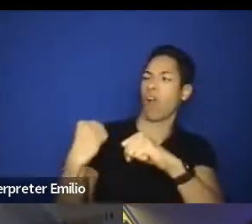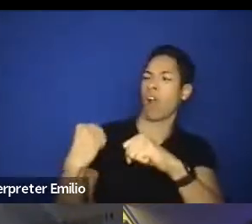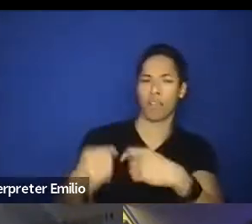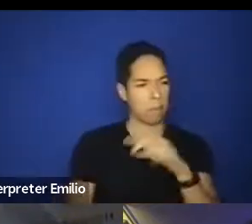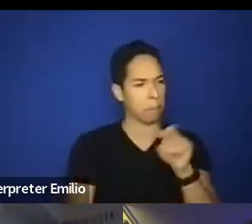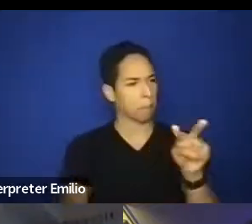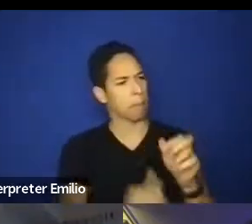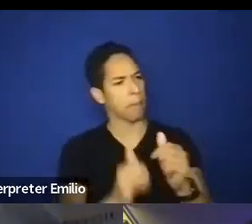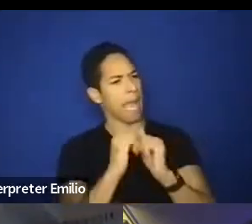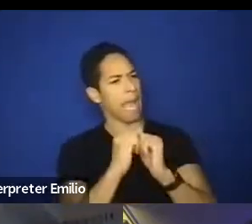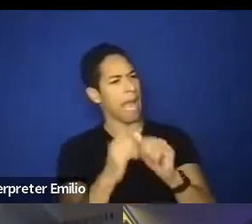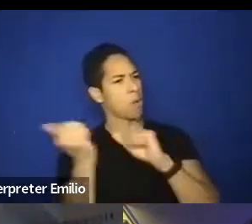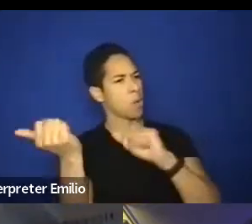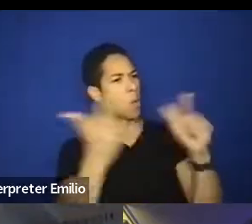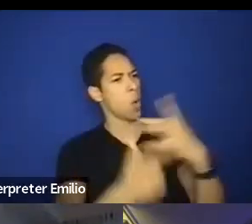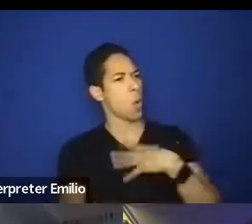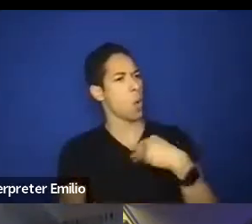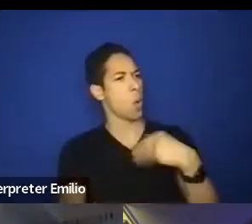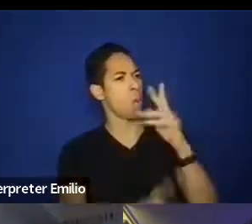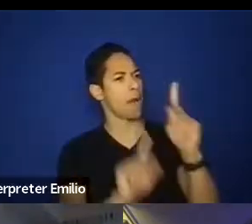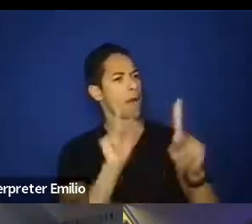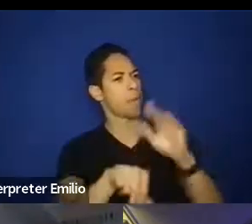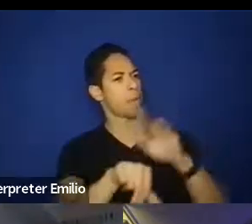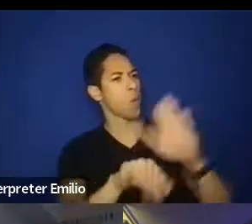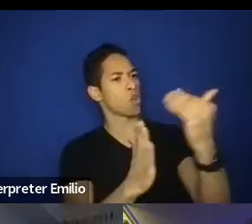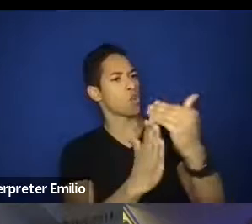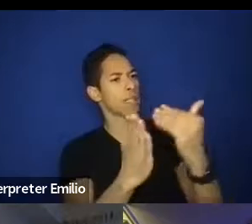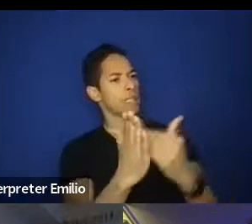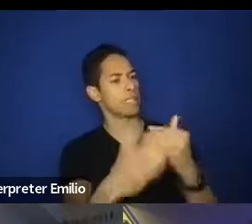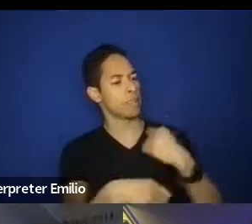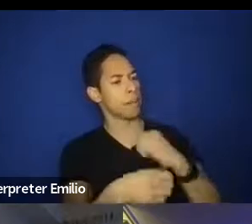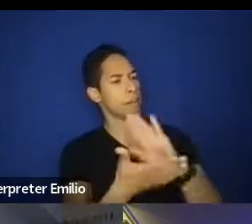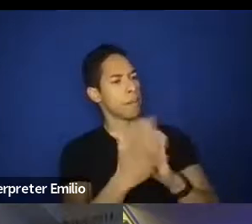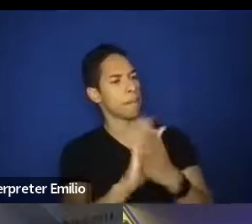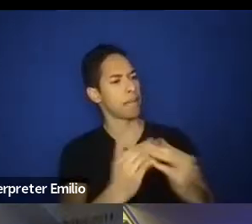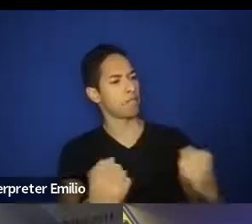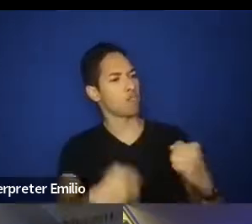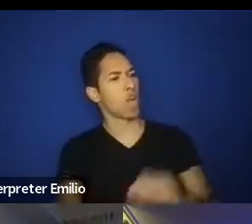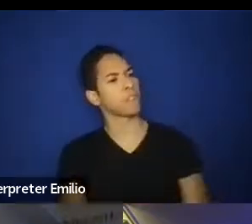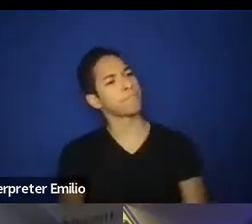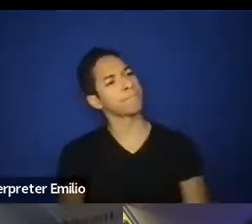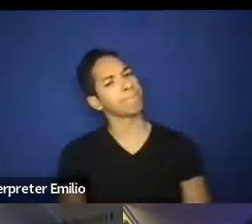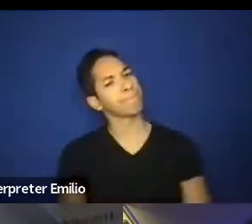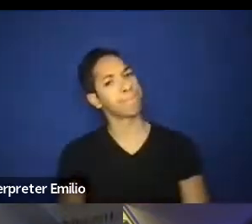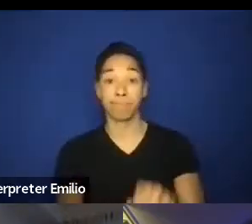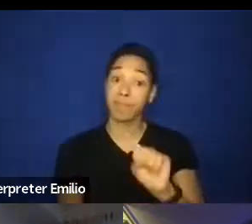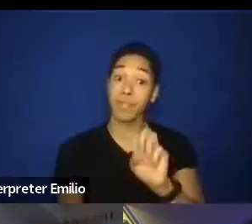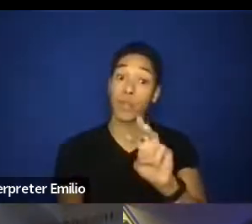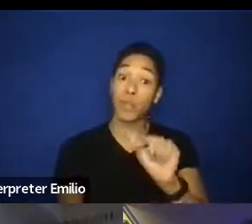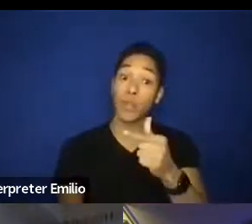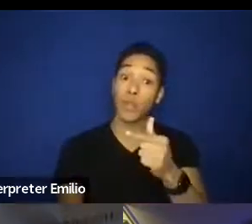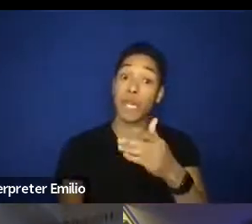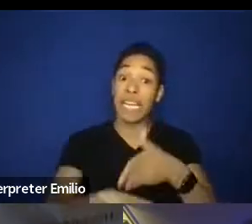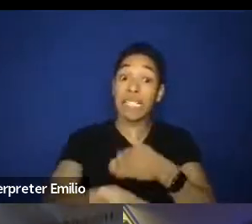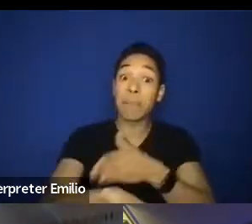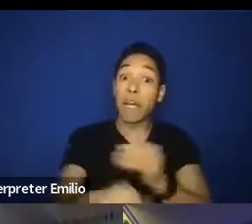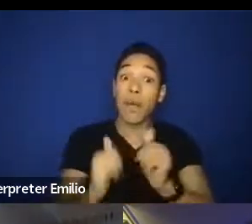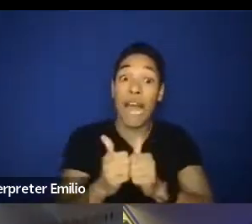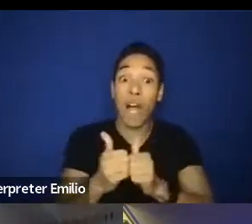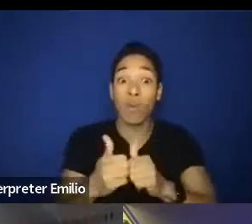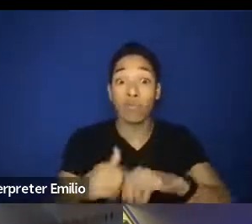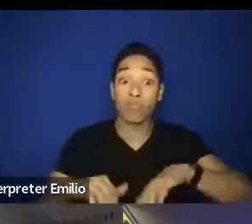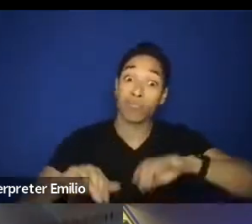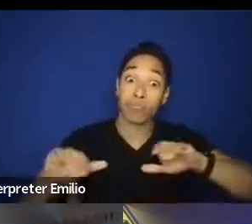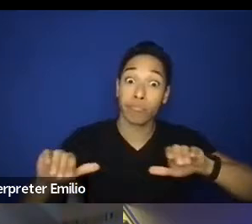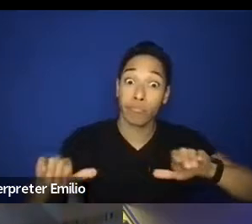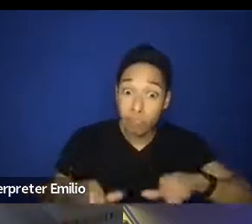the white people that you have on that roster, how did they get strong? How do swings get better? They just got to get the work, right?